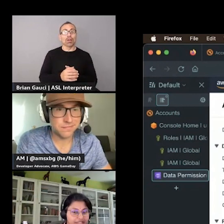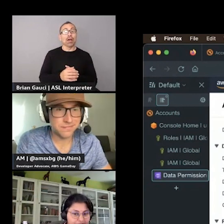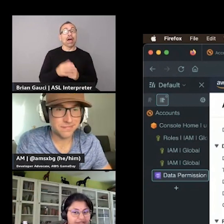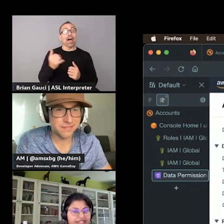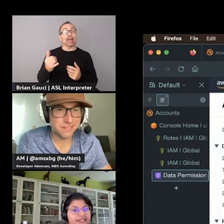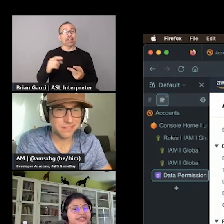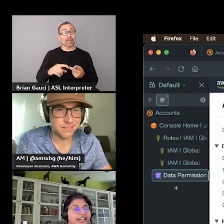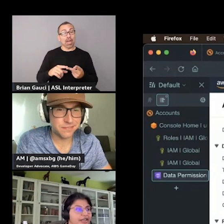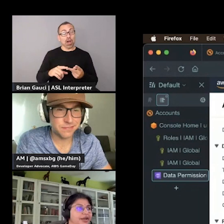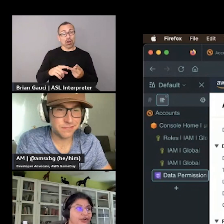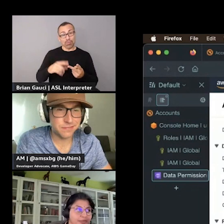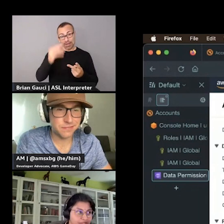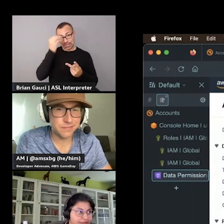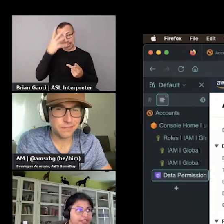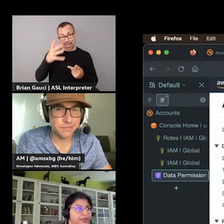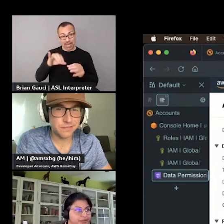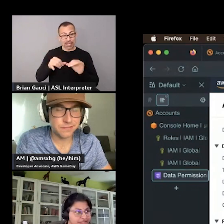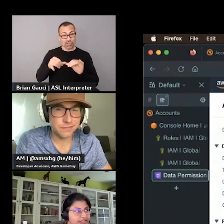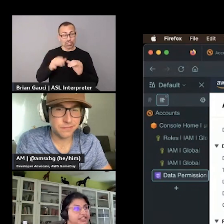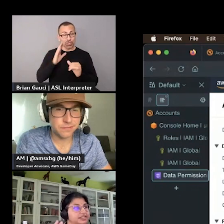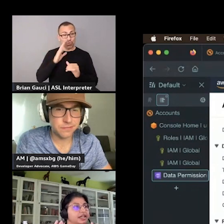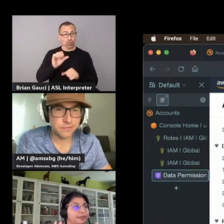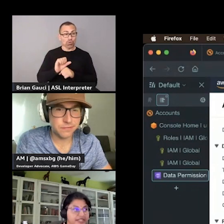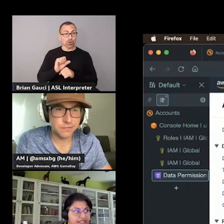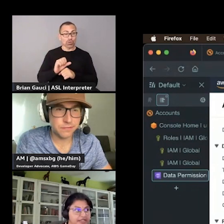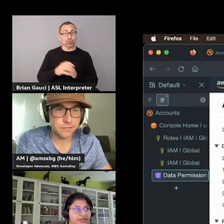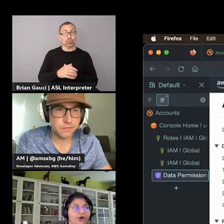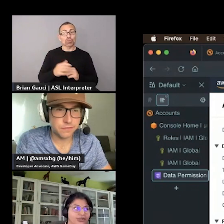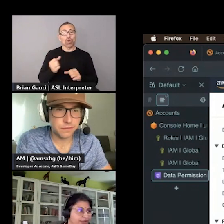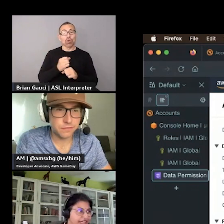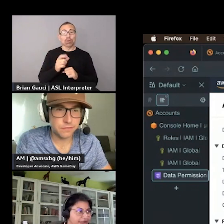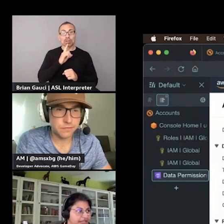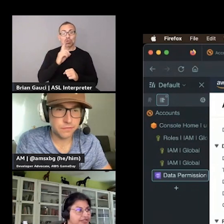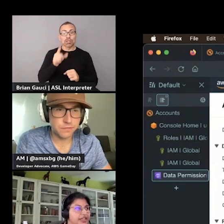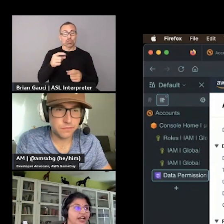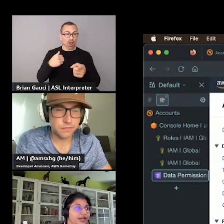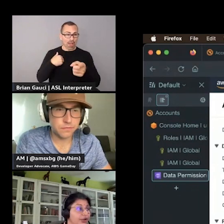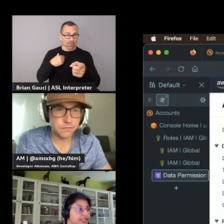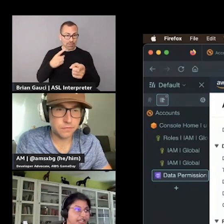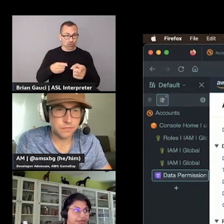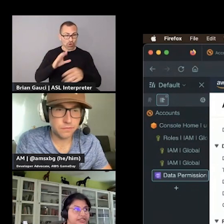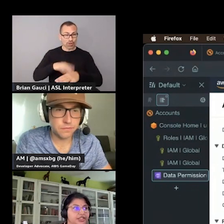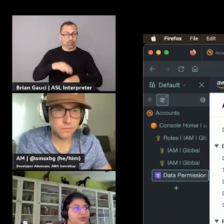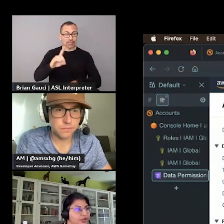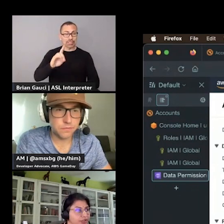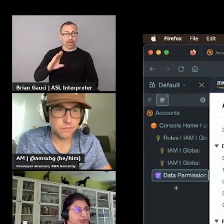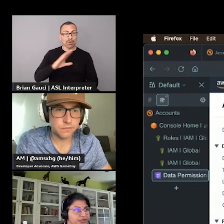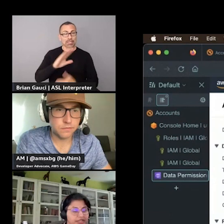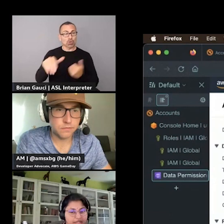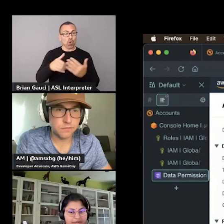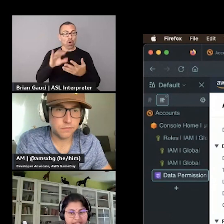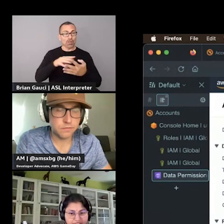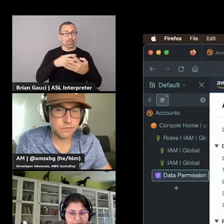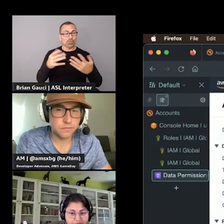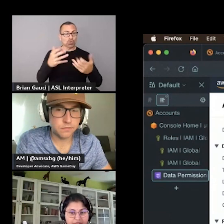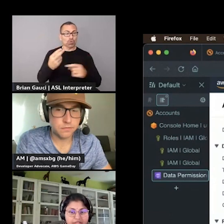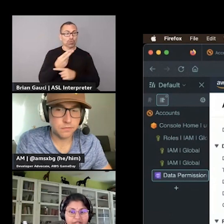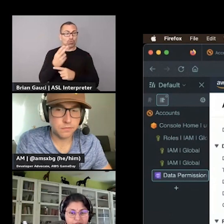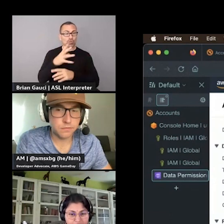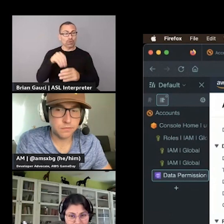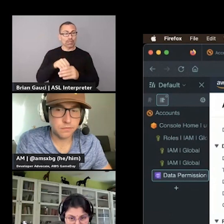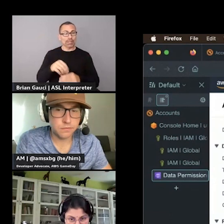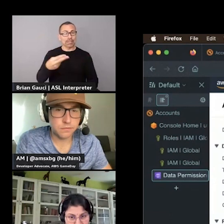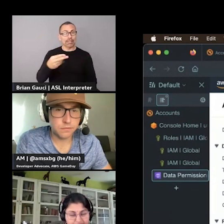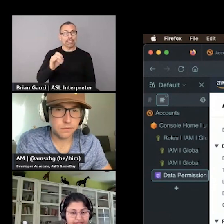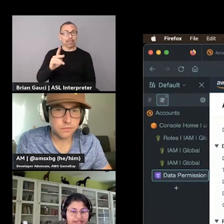So ensure that this IAM allowed principles permission is present on your database and all the tables that you want to use in hybrid access mode.